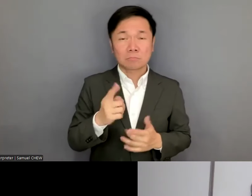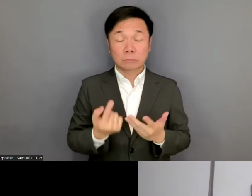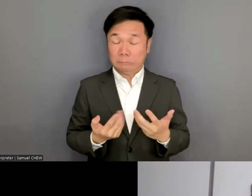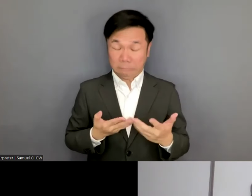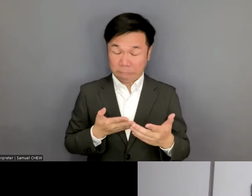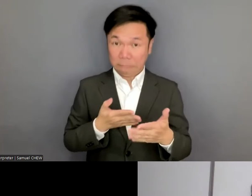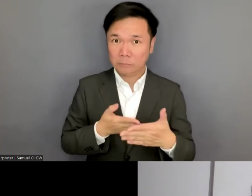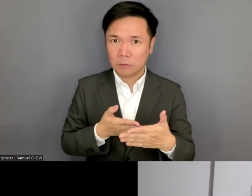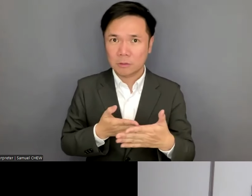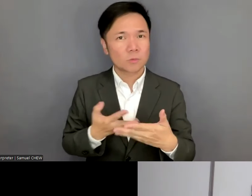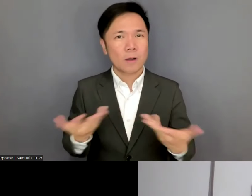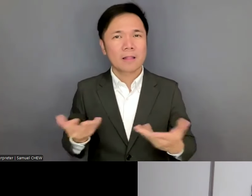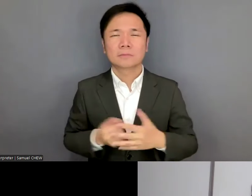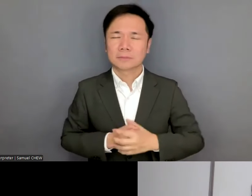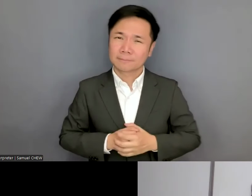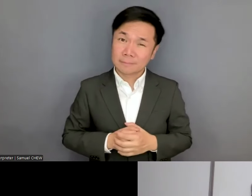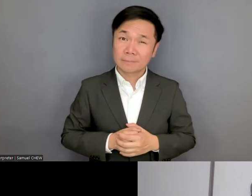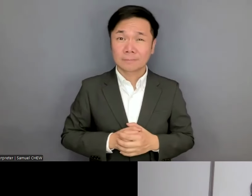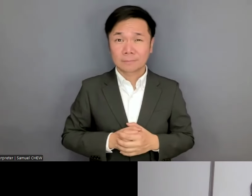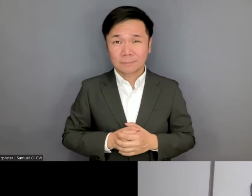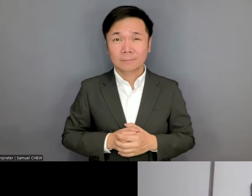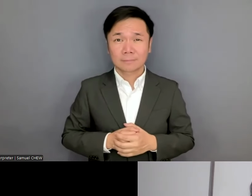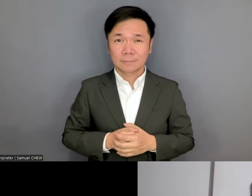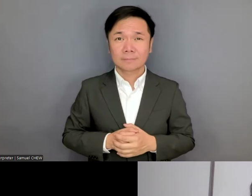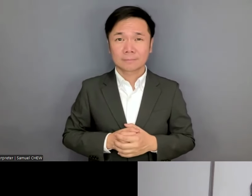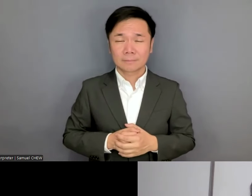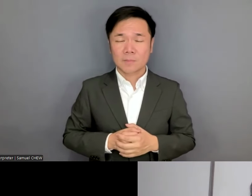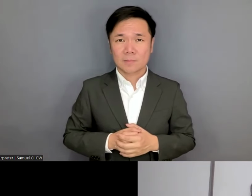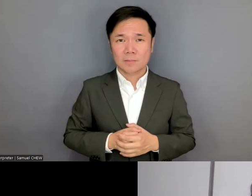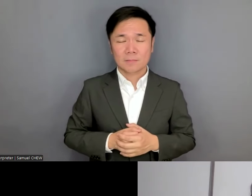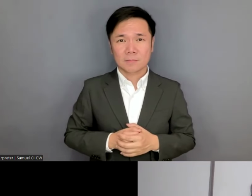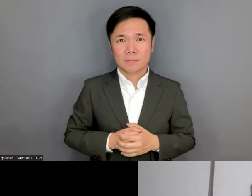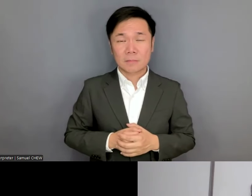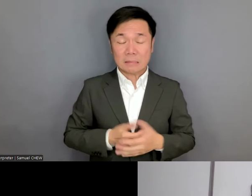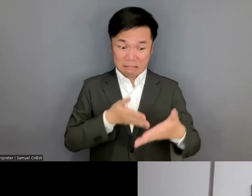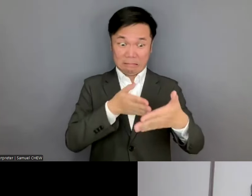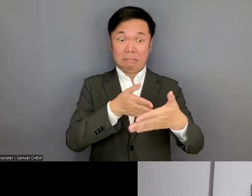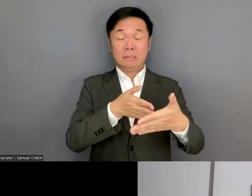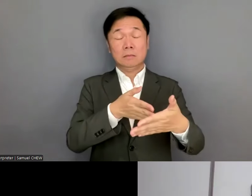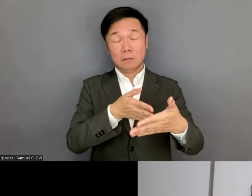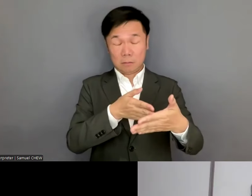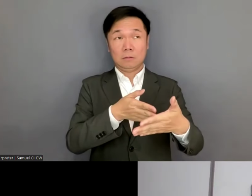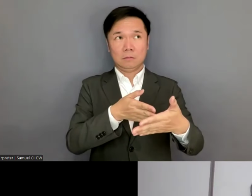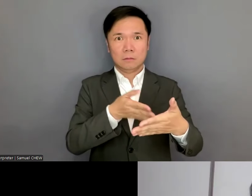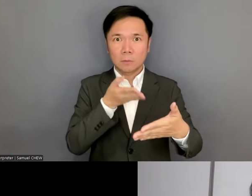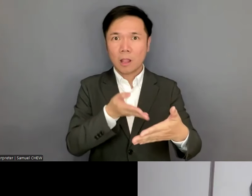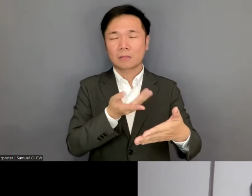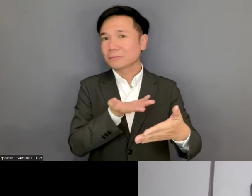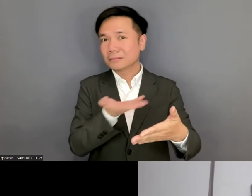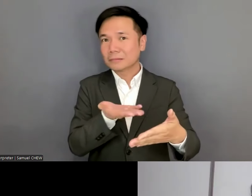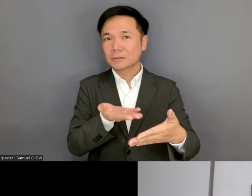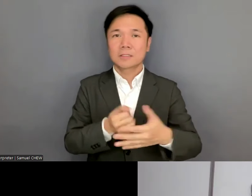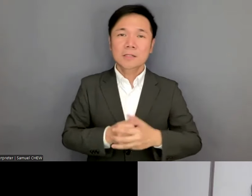tuvieron en su that momento también ya se han we had mencionado en esta reunión. Y es, that por have already been ejemplo, mentioned. poder escuchar a todas